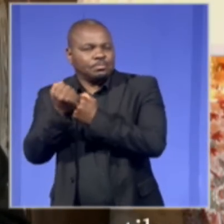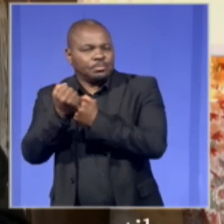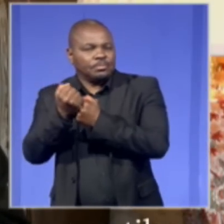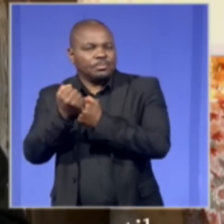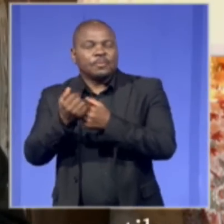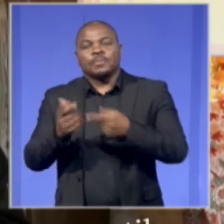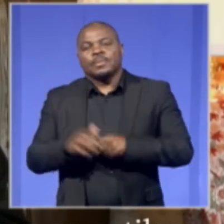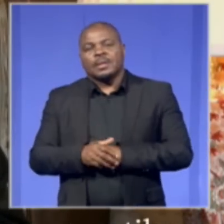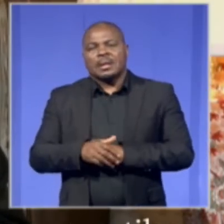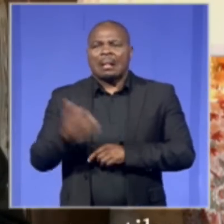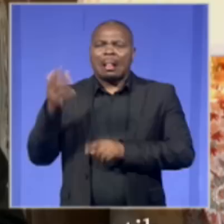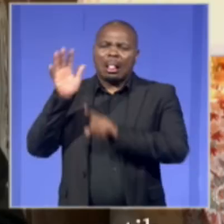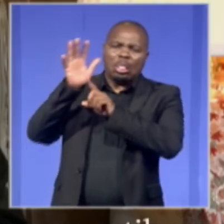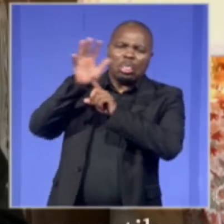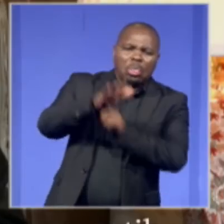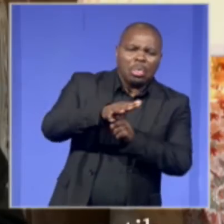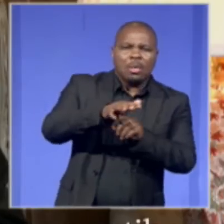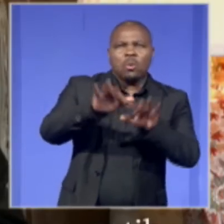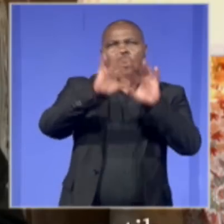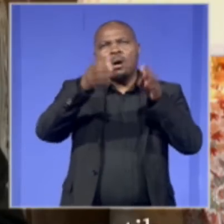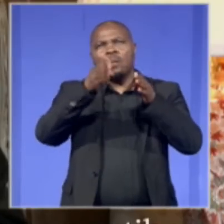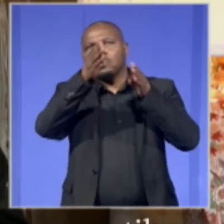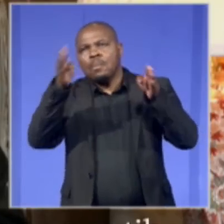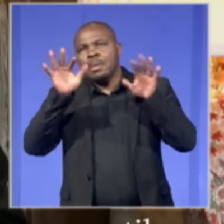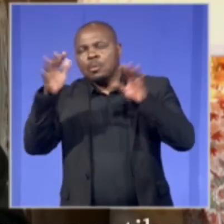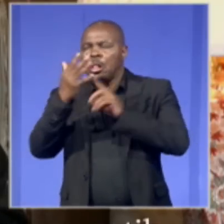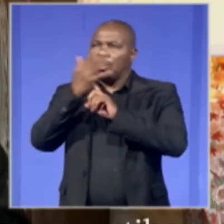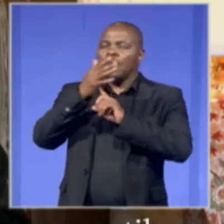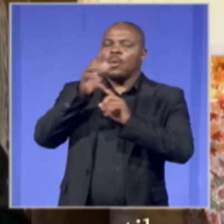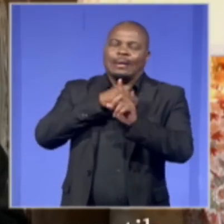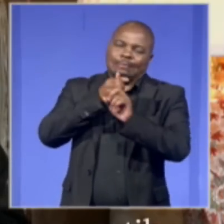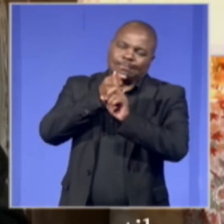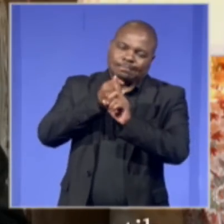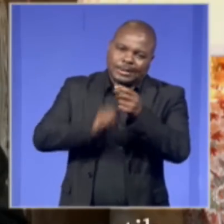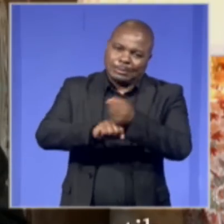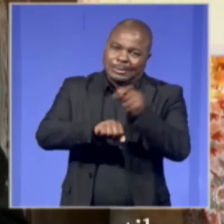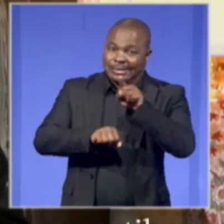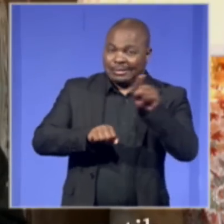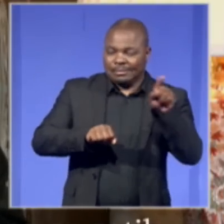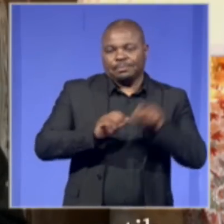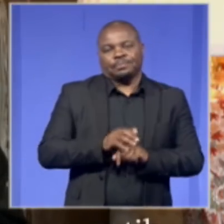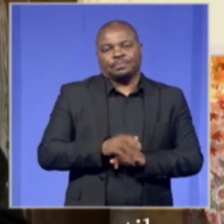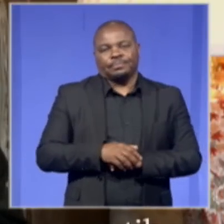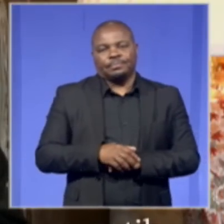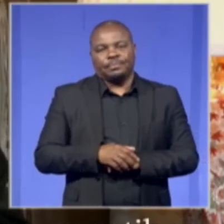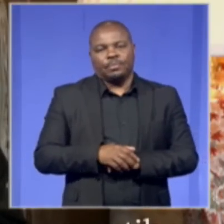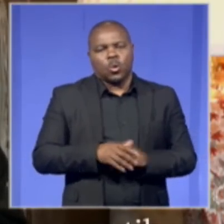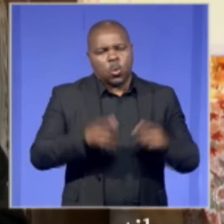of injustice in other parts of the world. We have stood firm